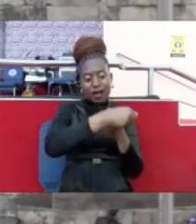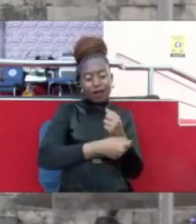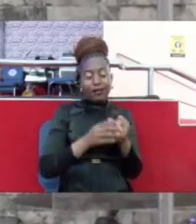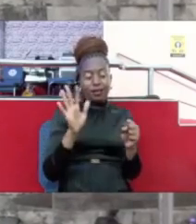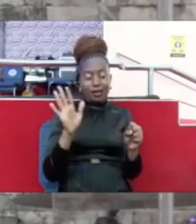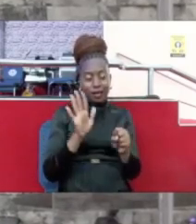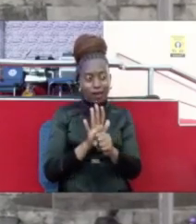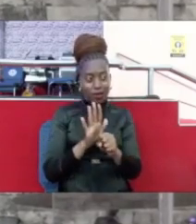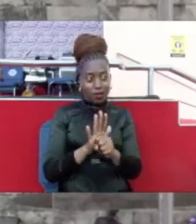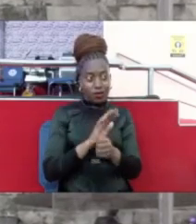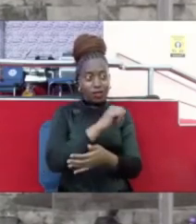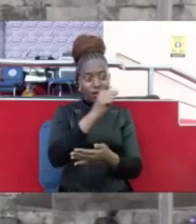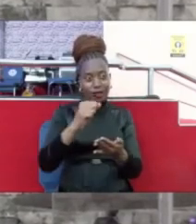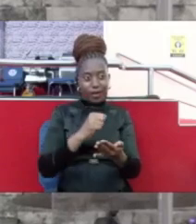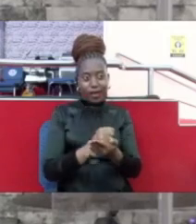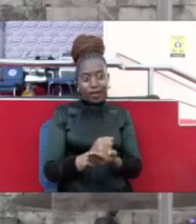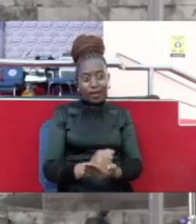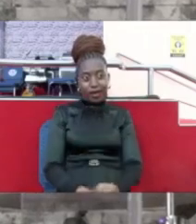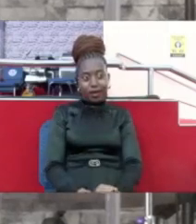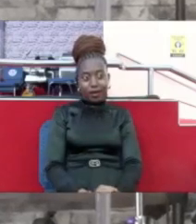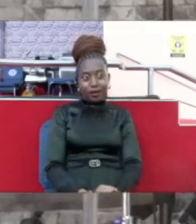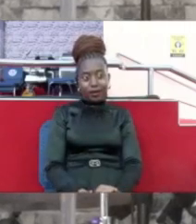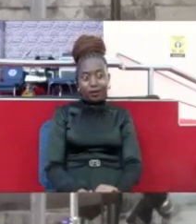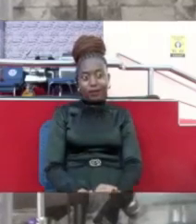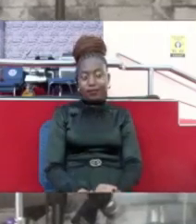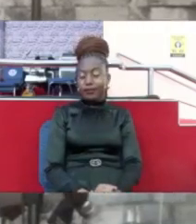utele. Amen? Amen.